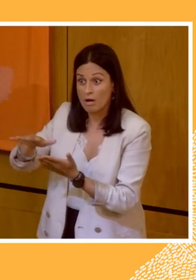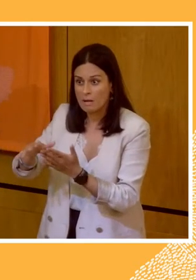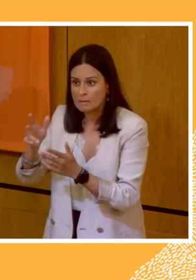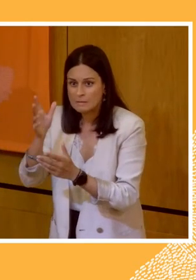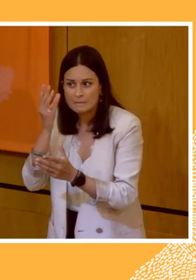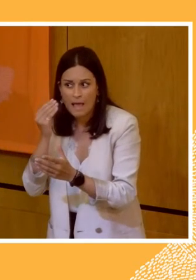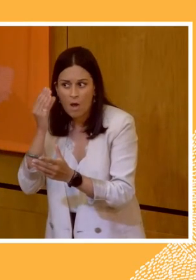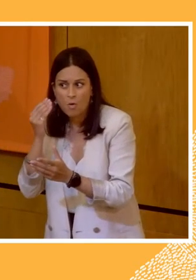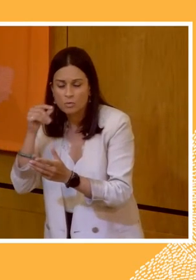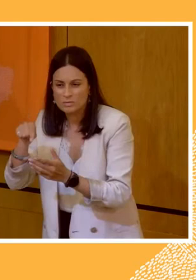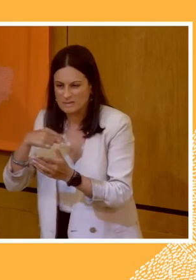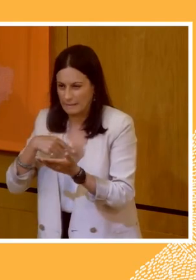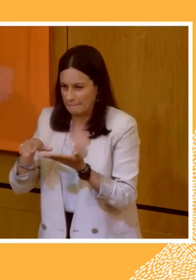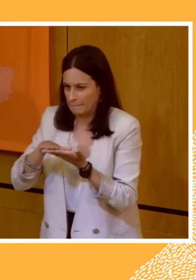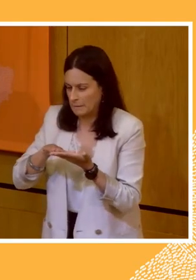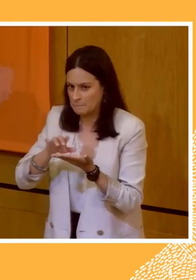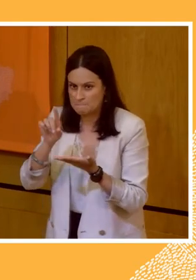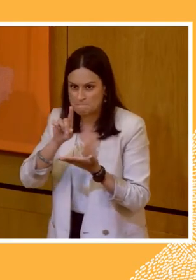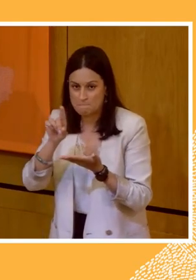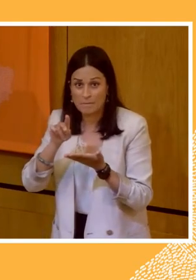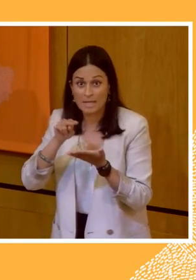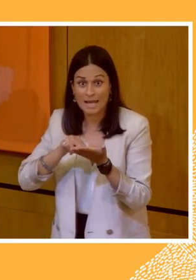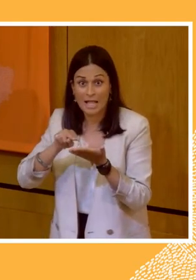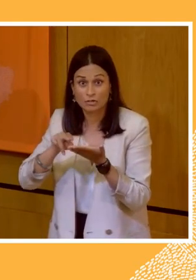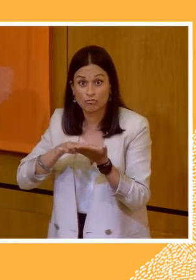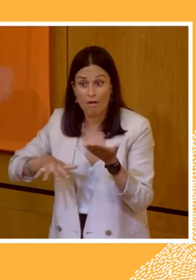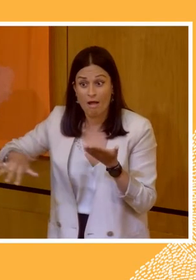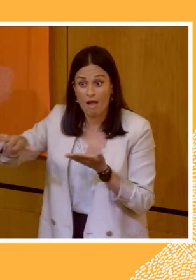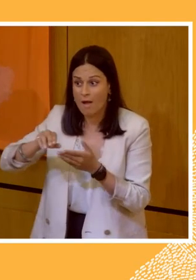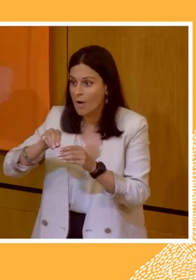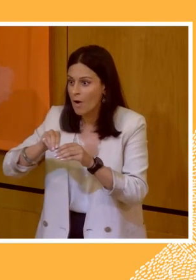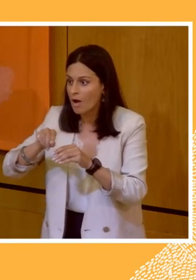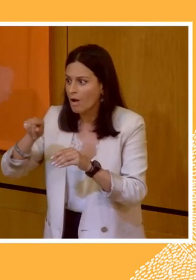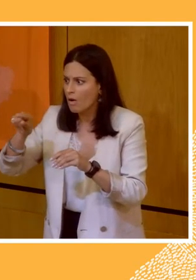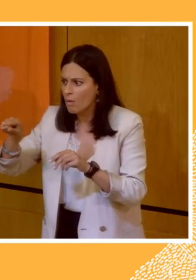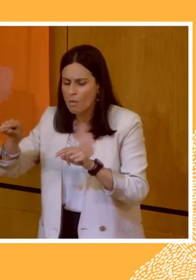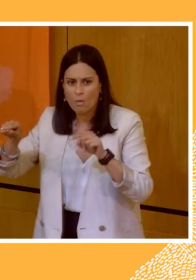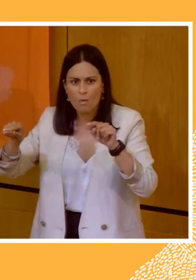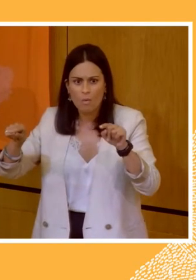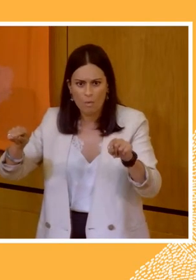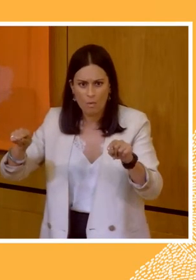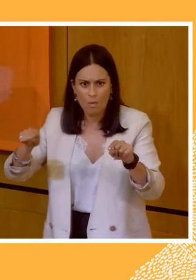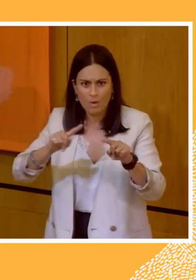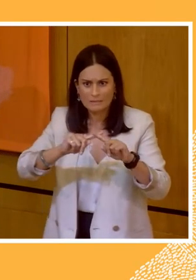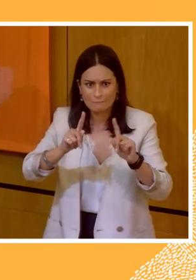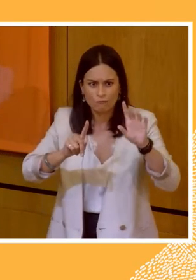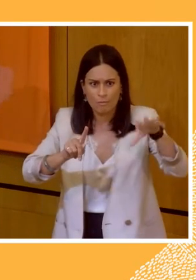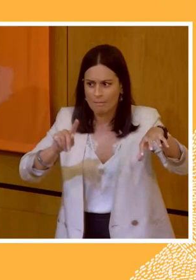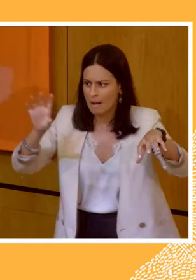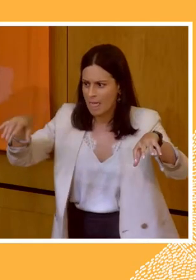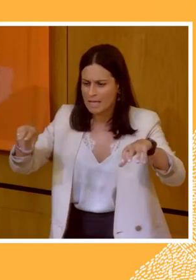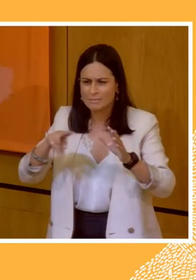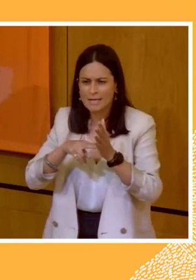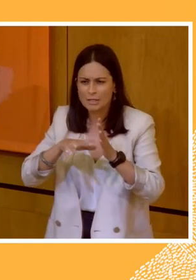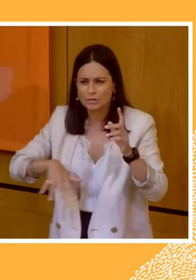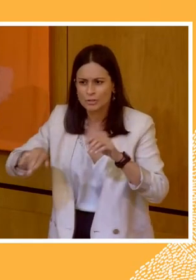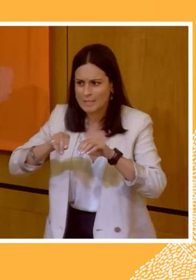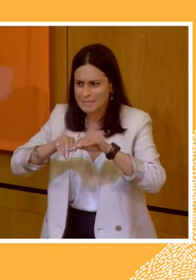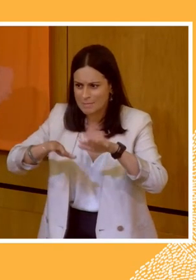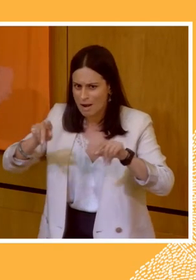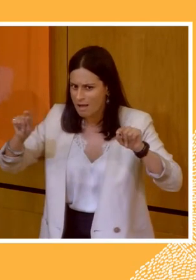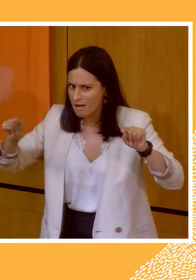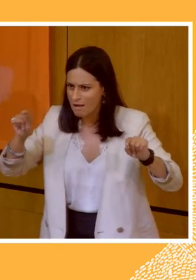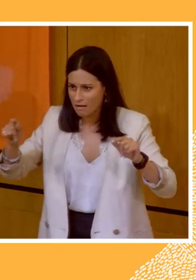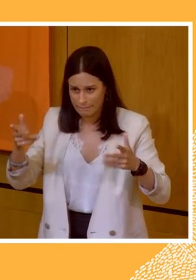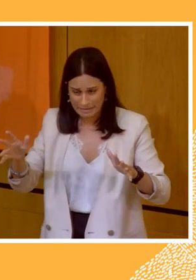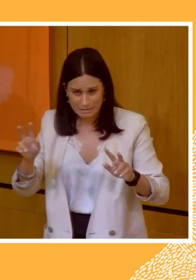Like, I mean, does nature sound similar in different places? So that's, does nature sound similar in